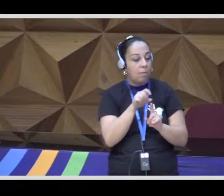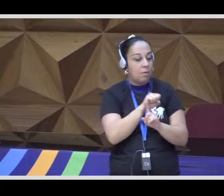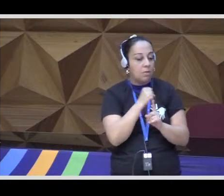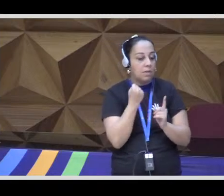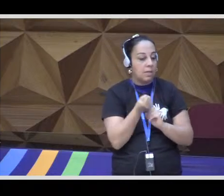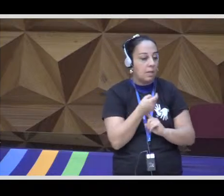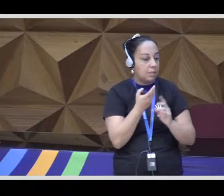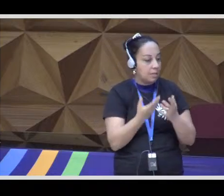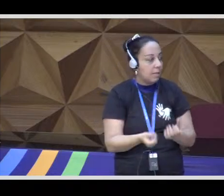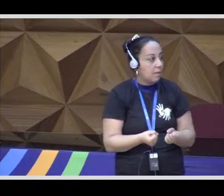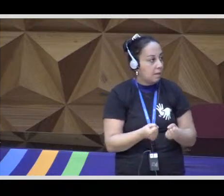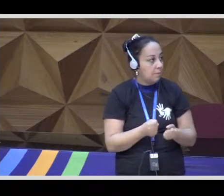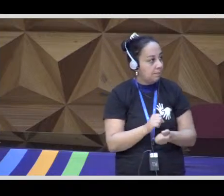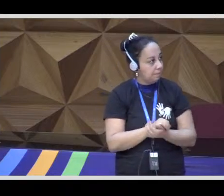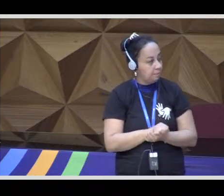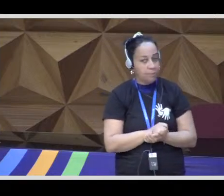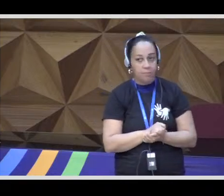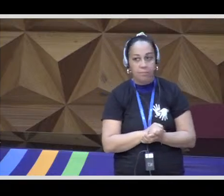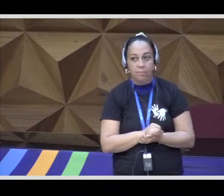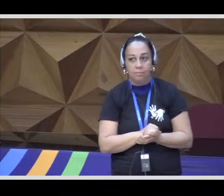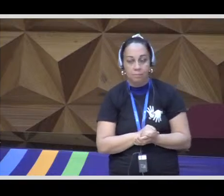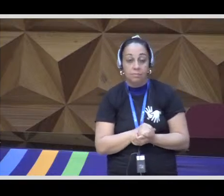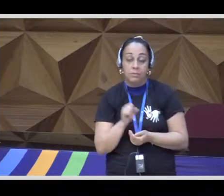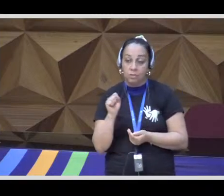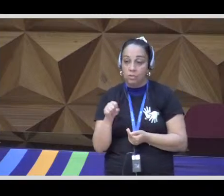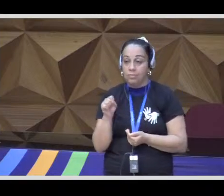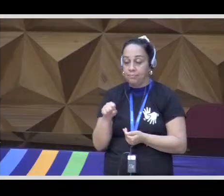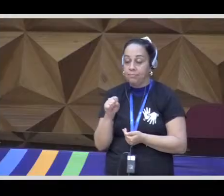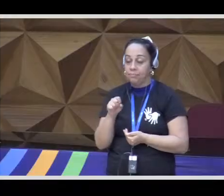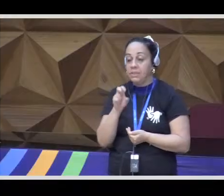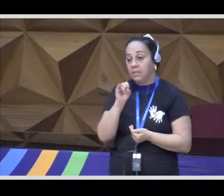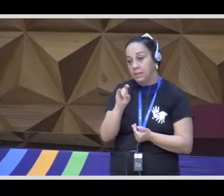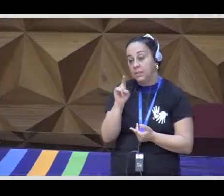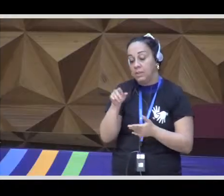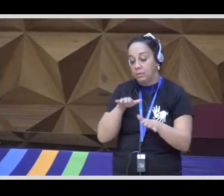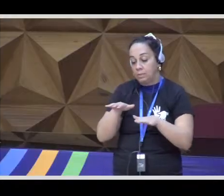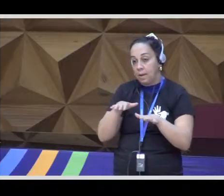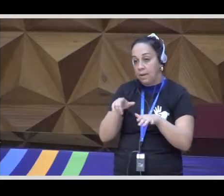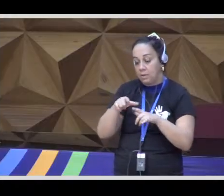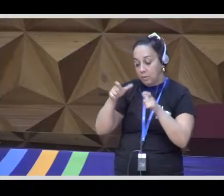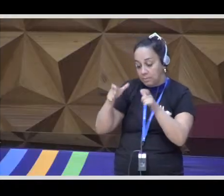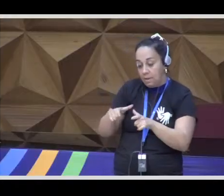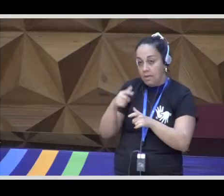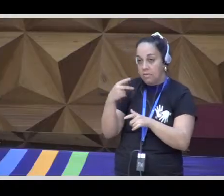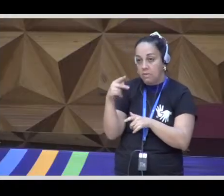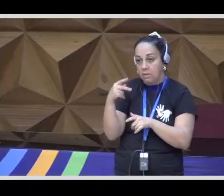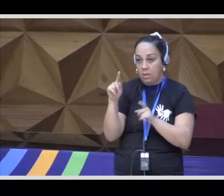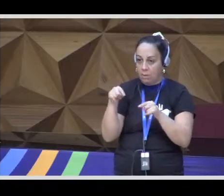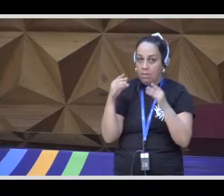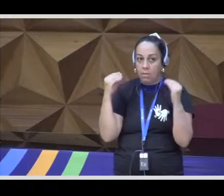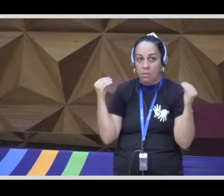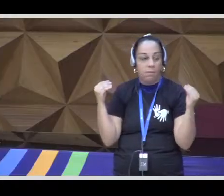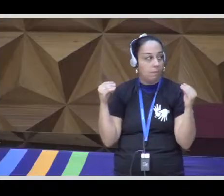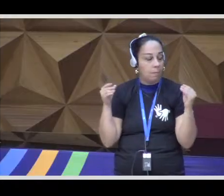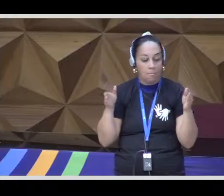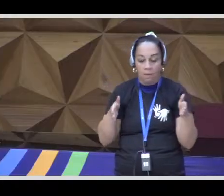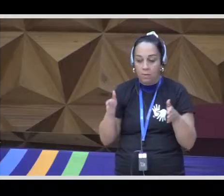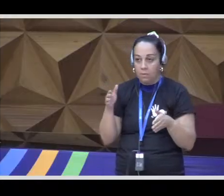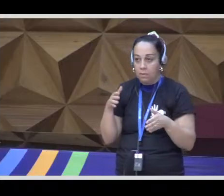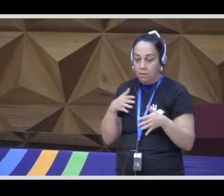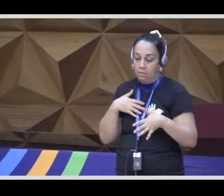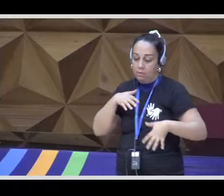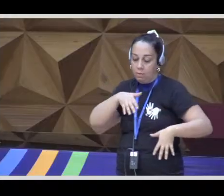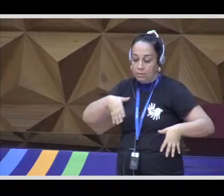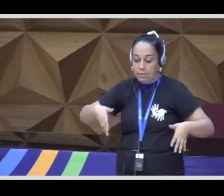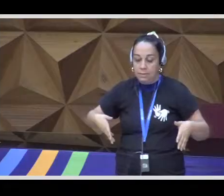If you're within your own bit of space, then I think that's fine. But if